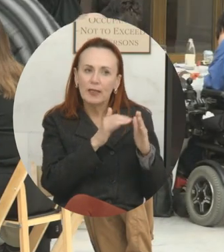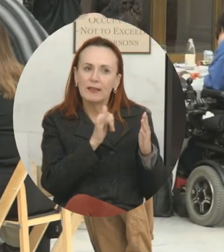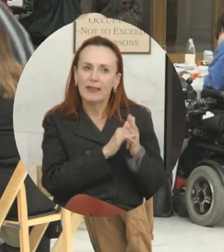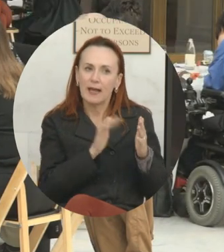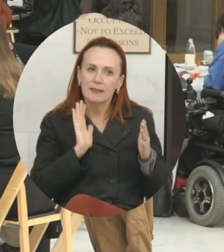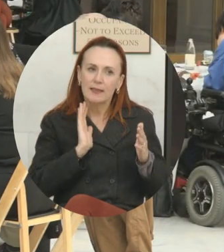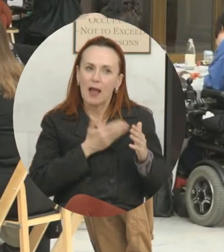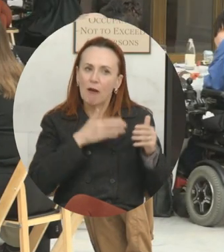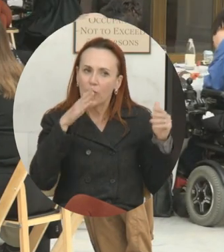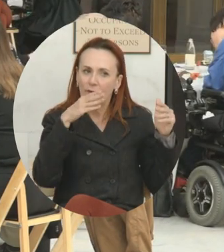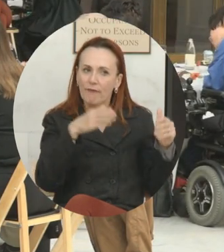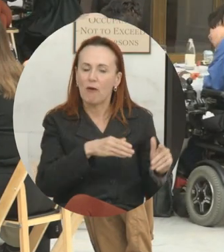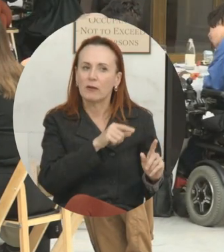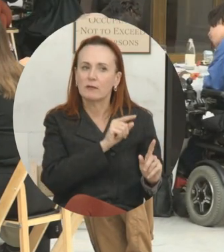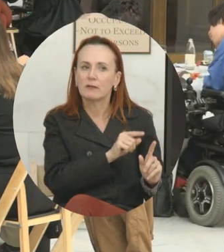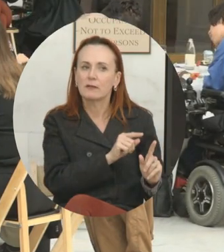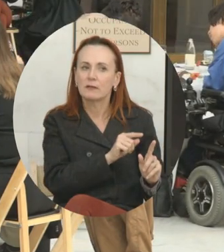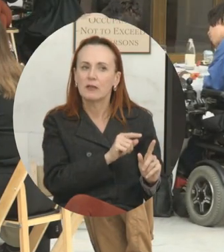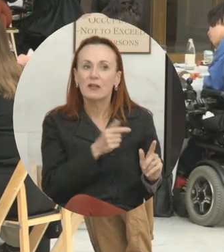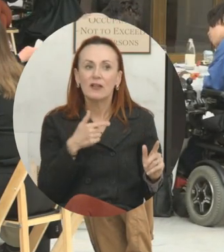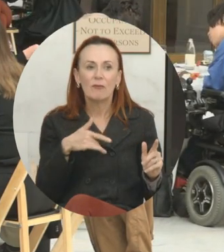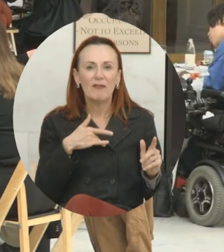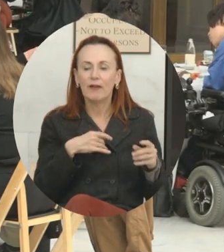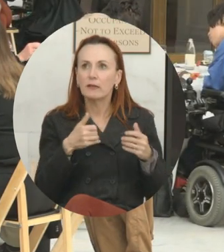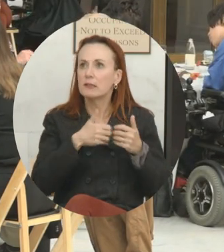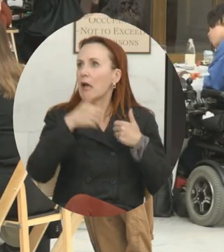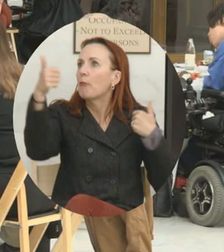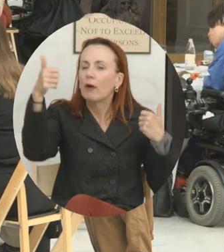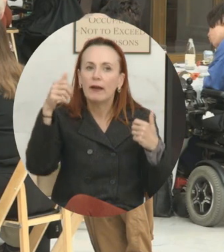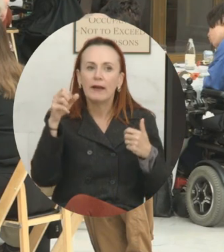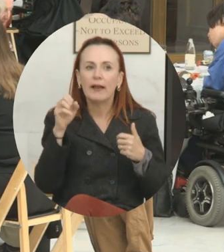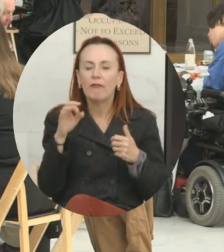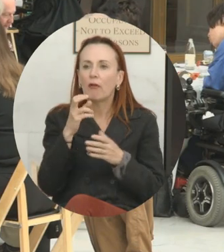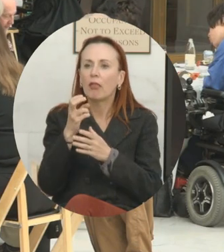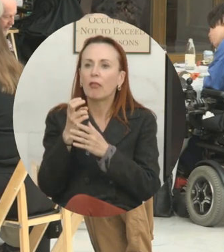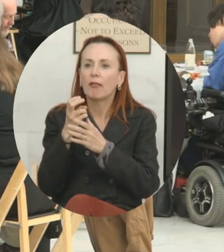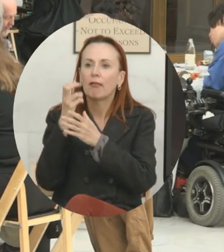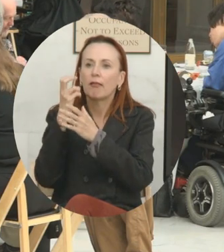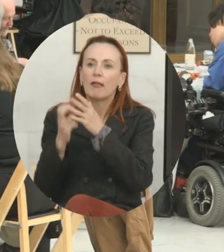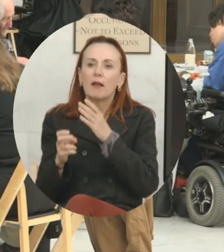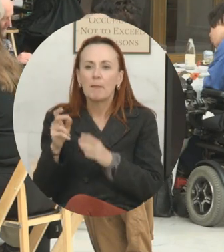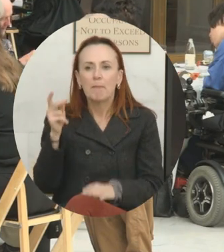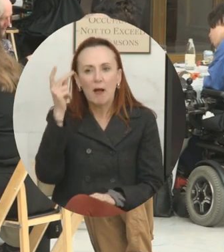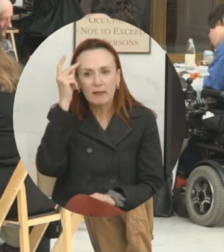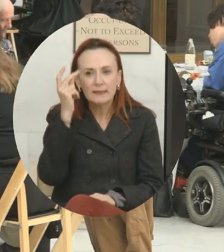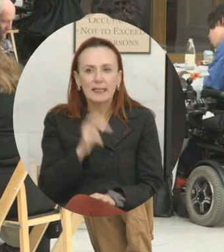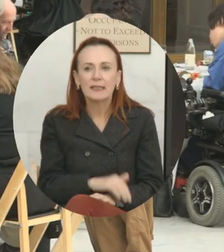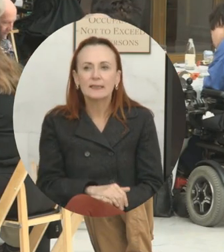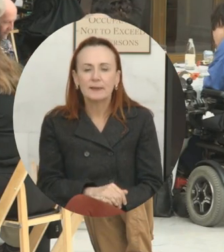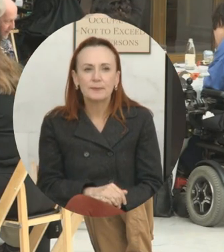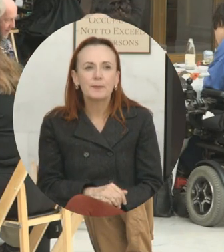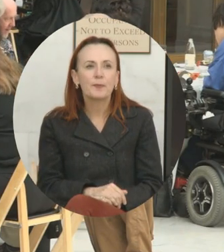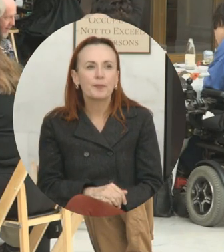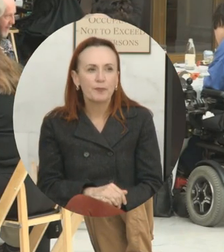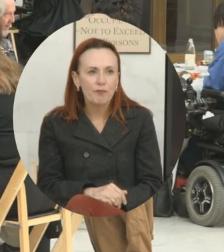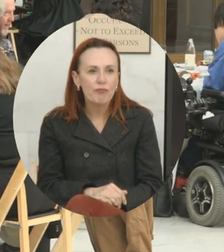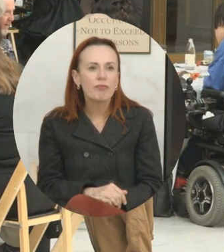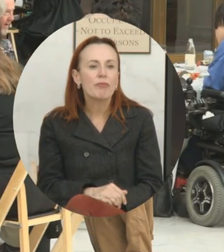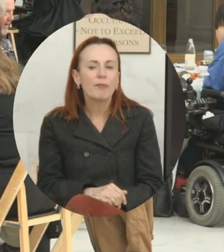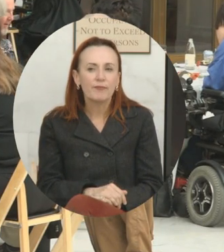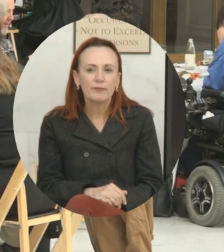a separation versus a continual movement on the progress that the community's looking